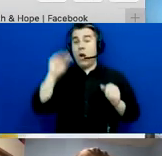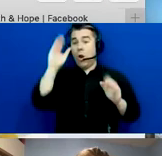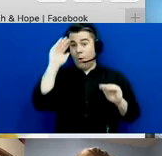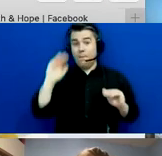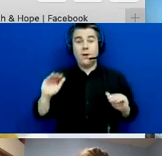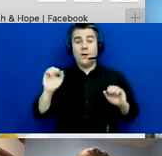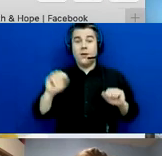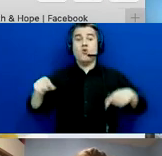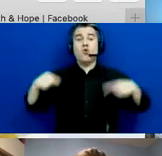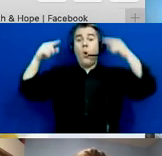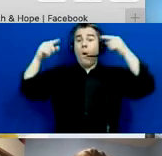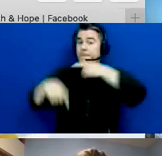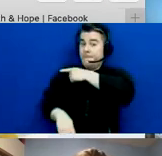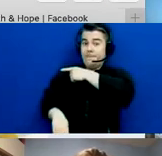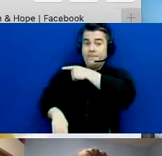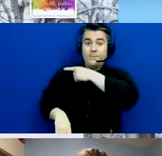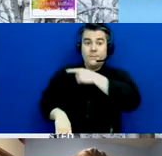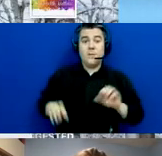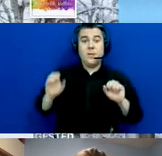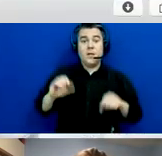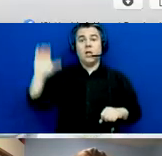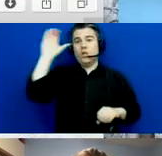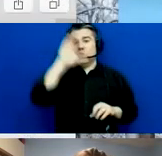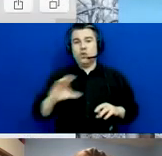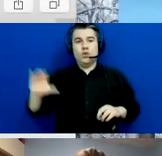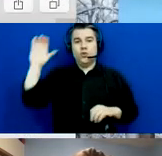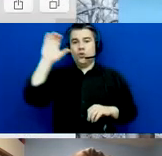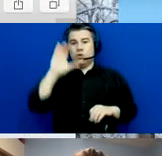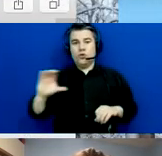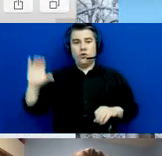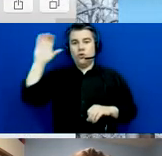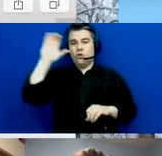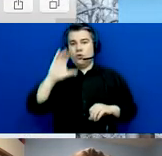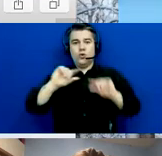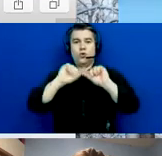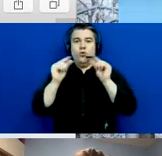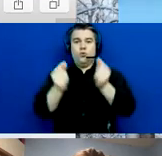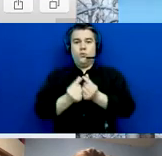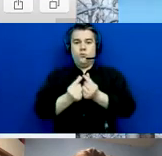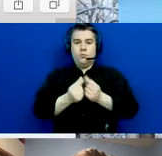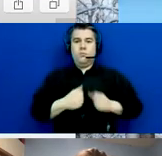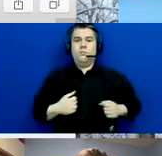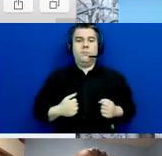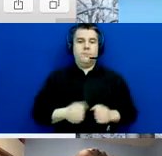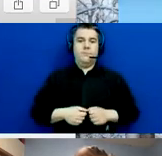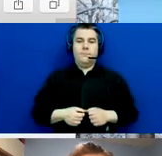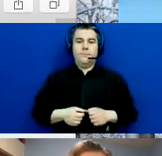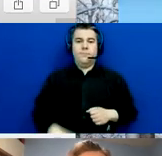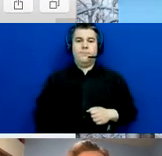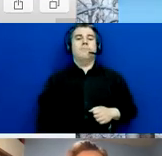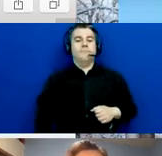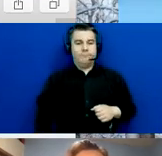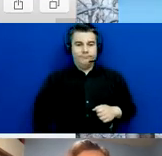up here and you can search right here in this group, search. And you